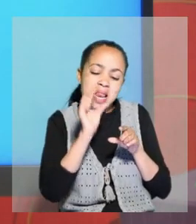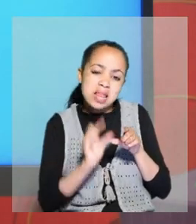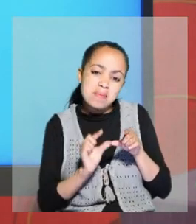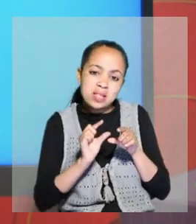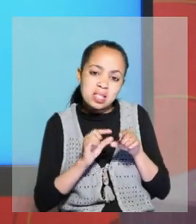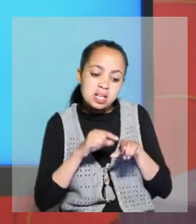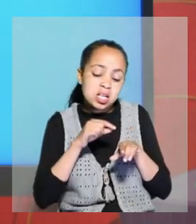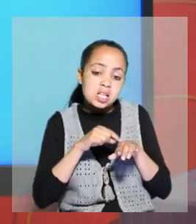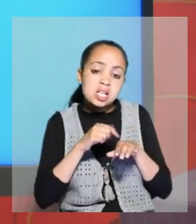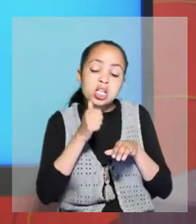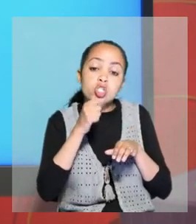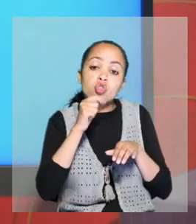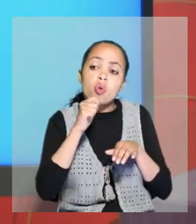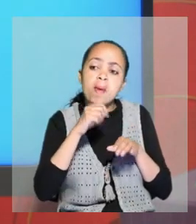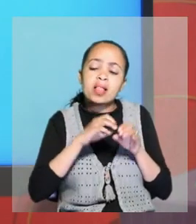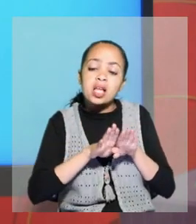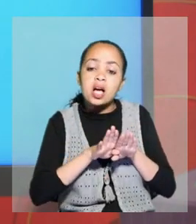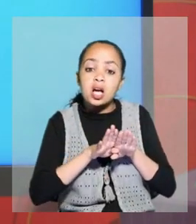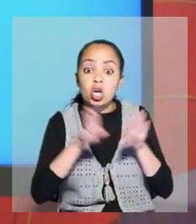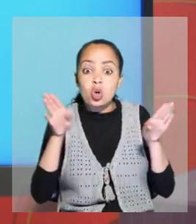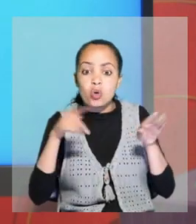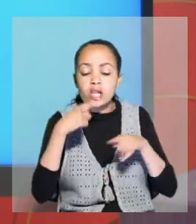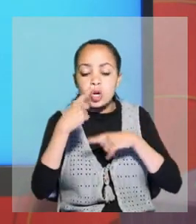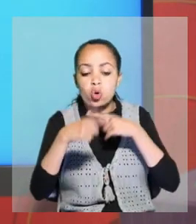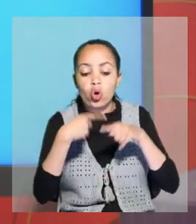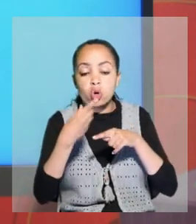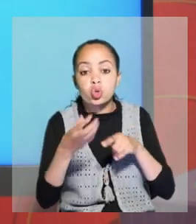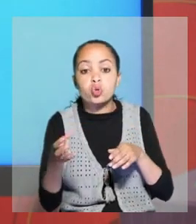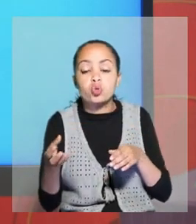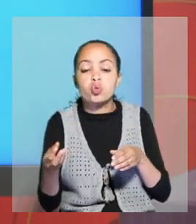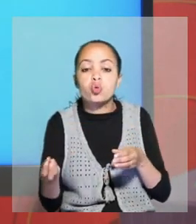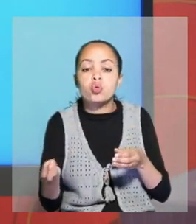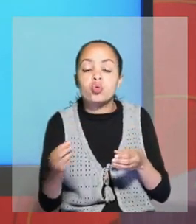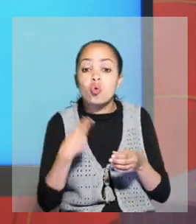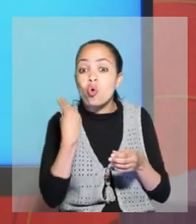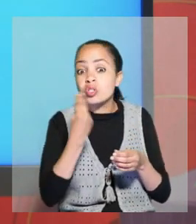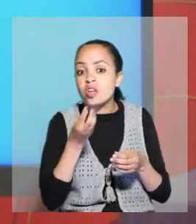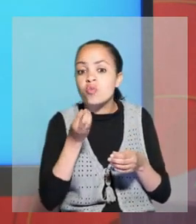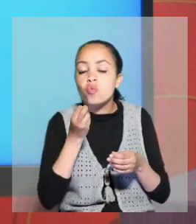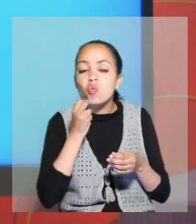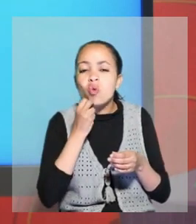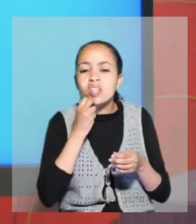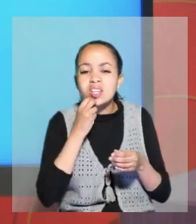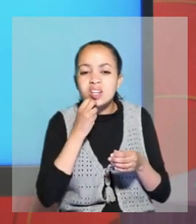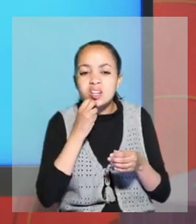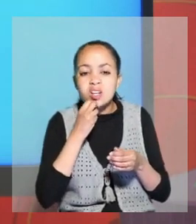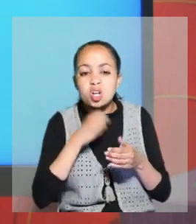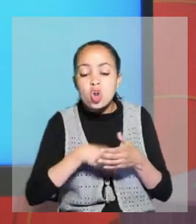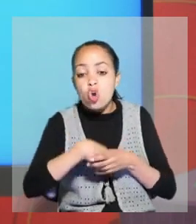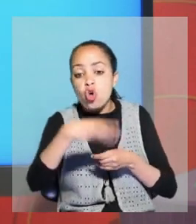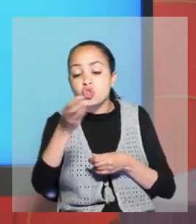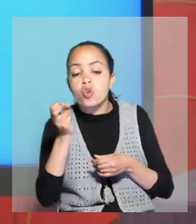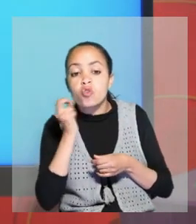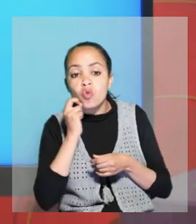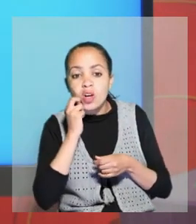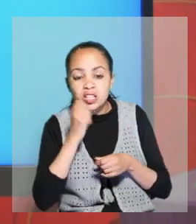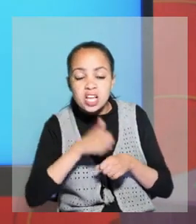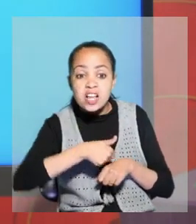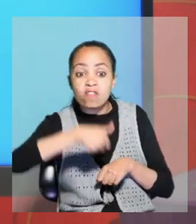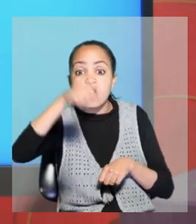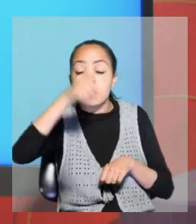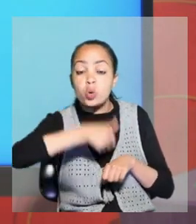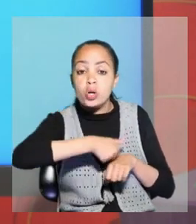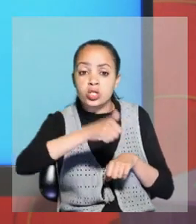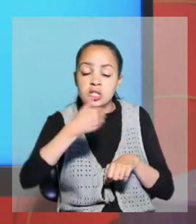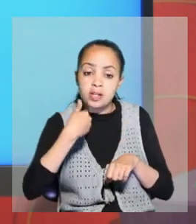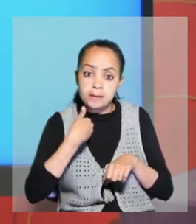When stomata become closed, they are going to conserve water. Loss of water or moisture in form of